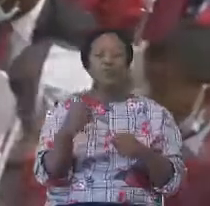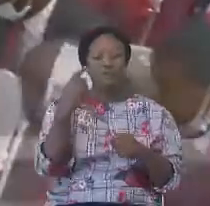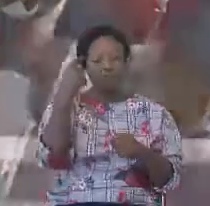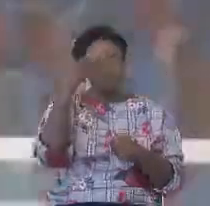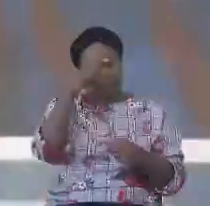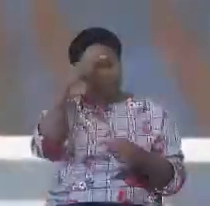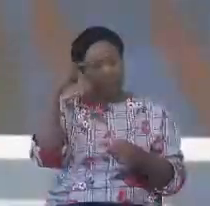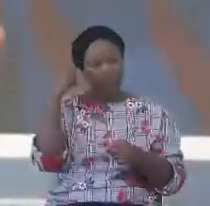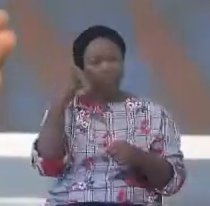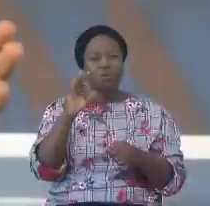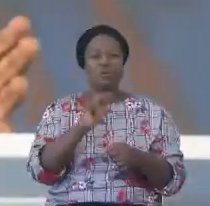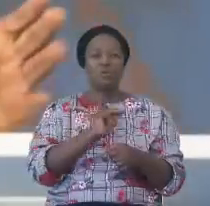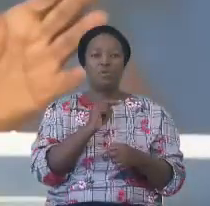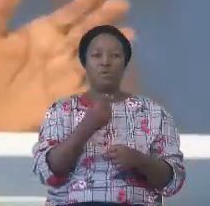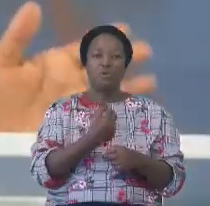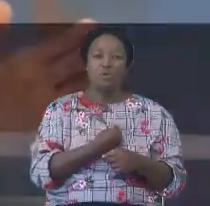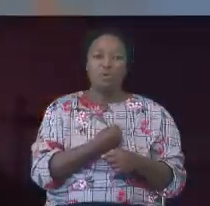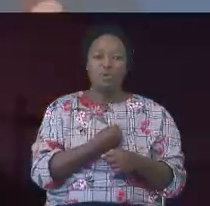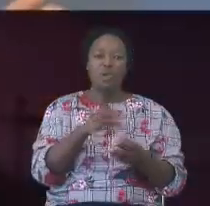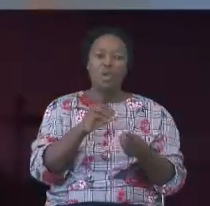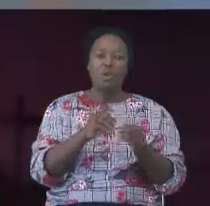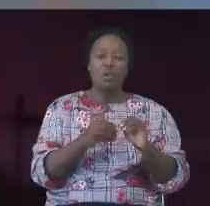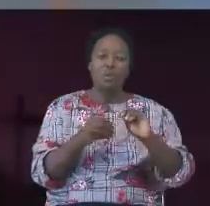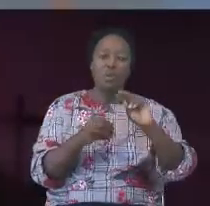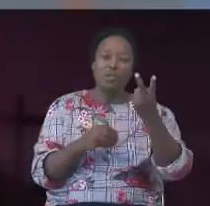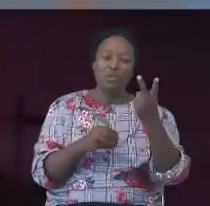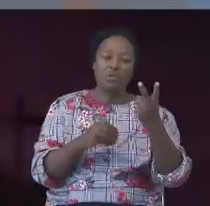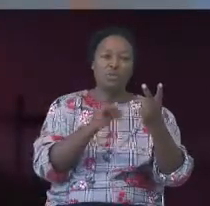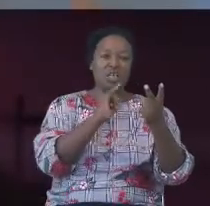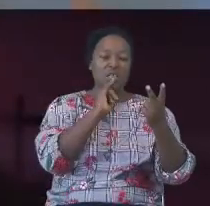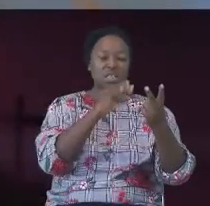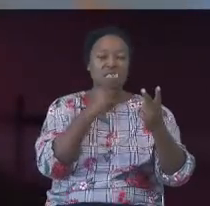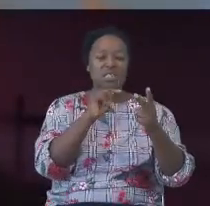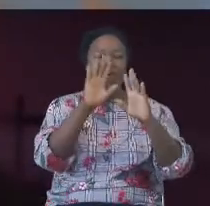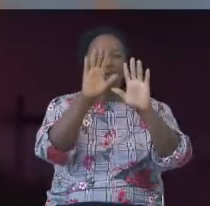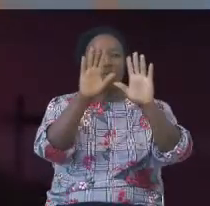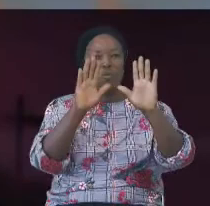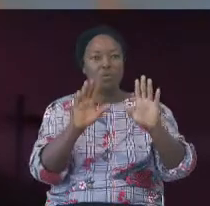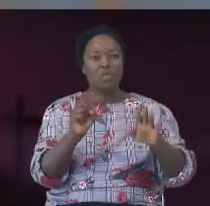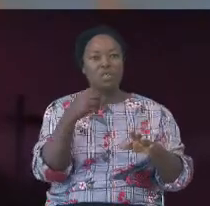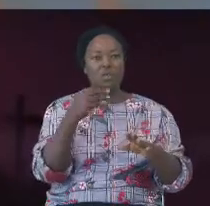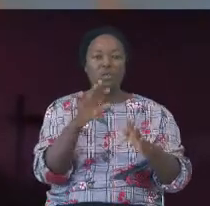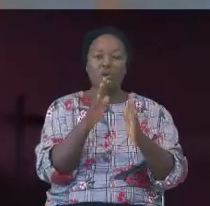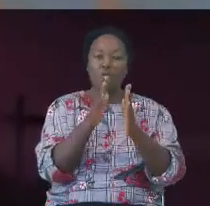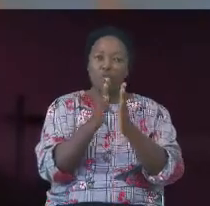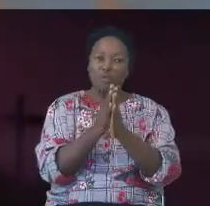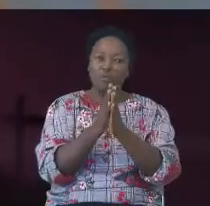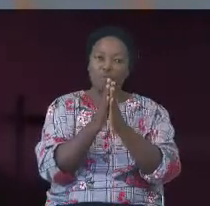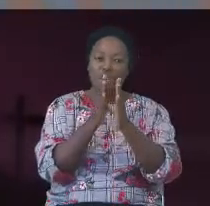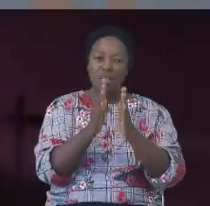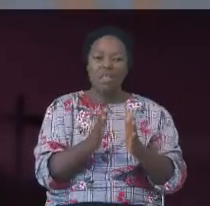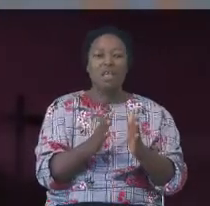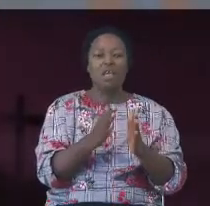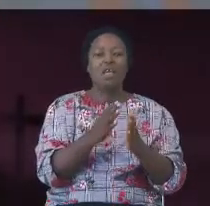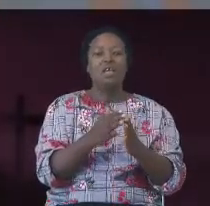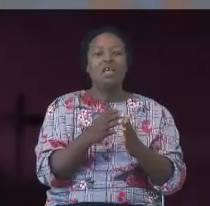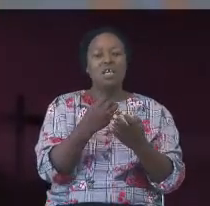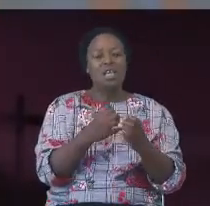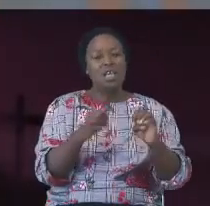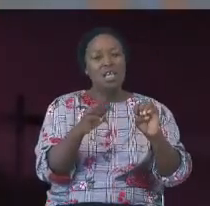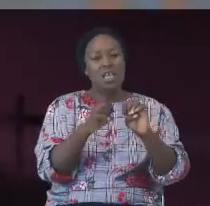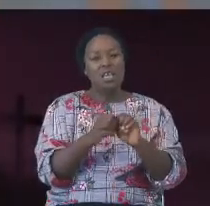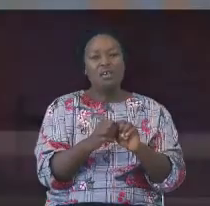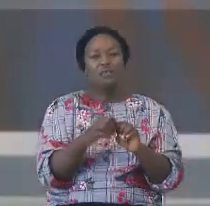of substitution, suffering for our sake. Number two is the